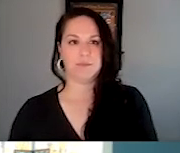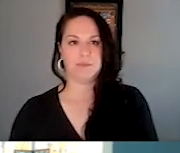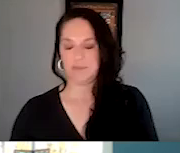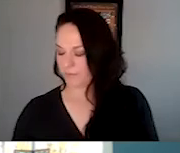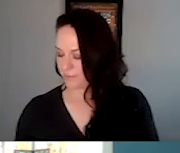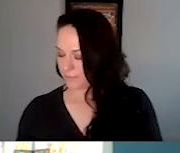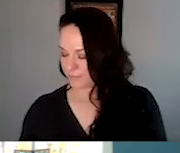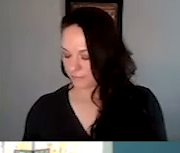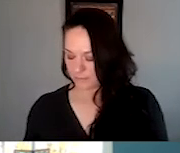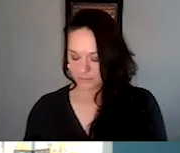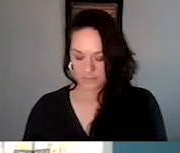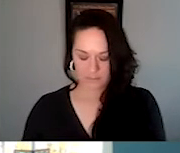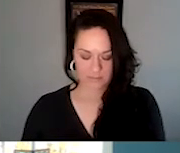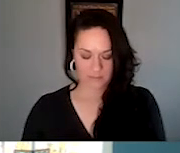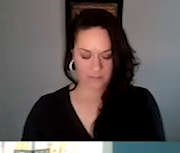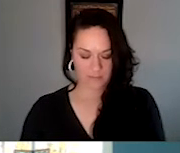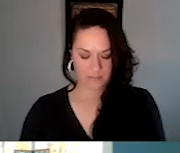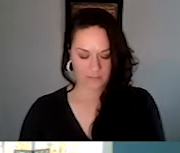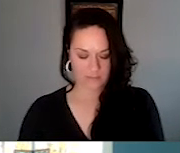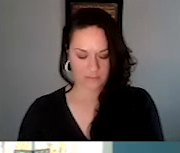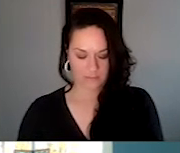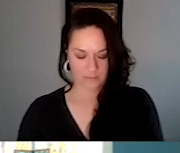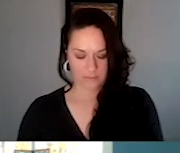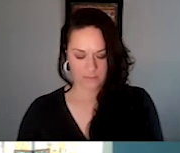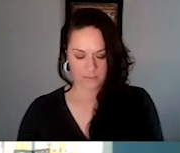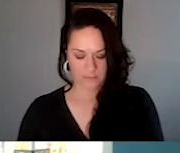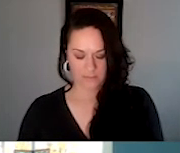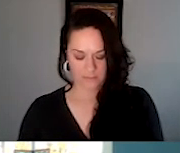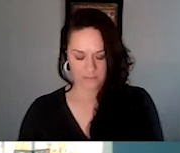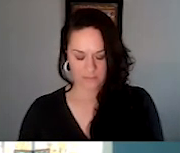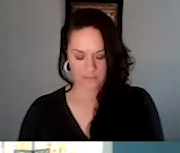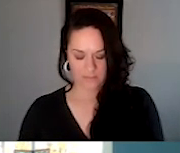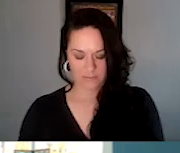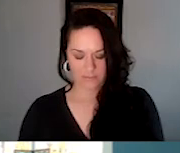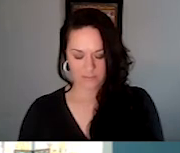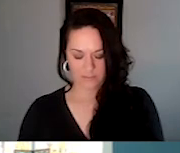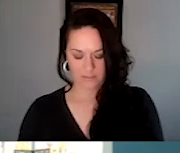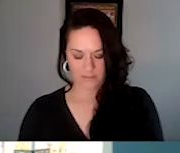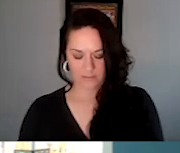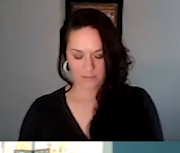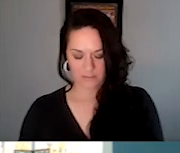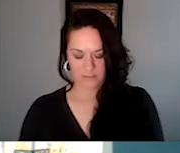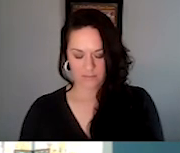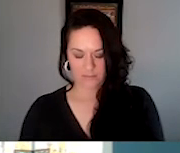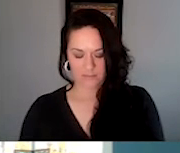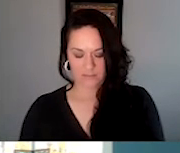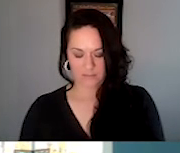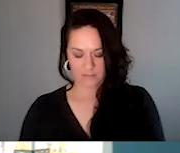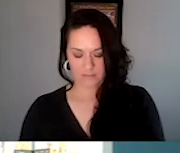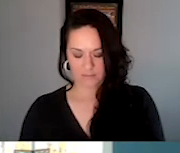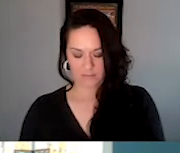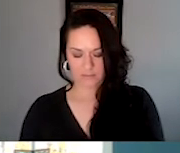be able to, you know, have a new industry in farming and to use hemp for everything. And then there was a